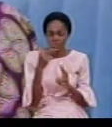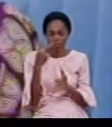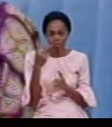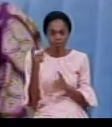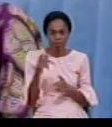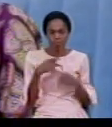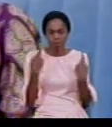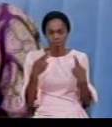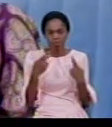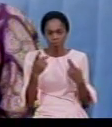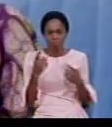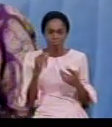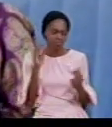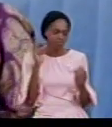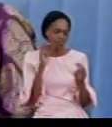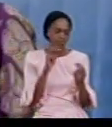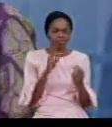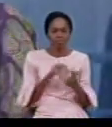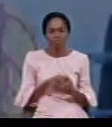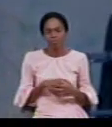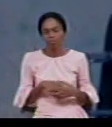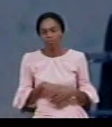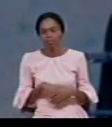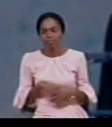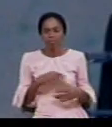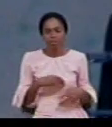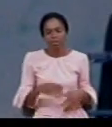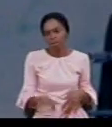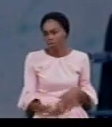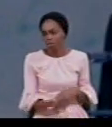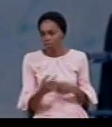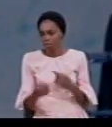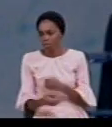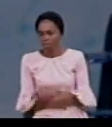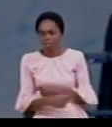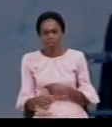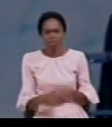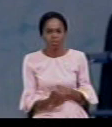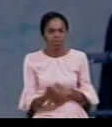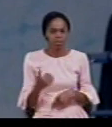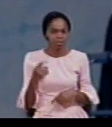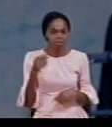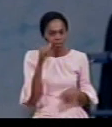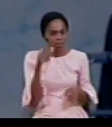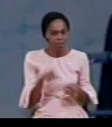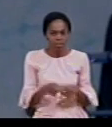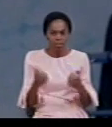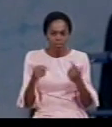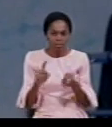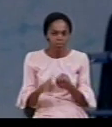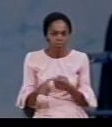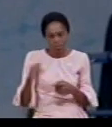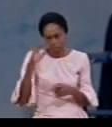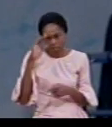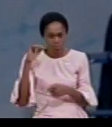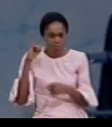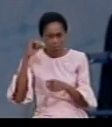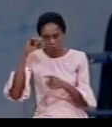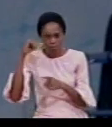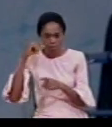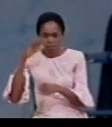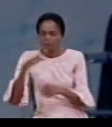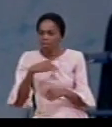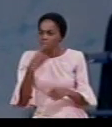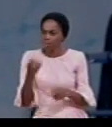So another day again, another sister came to me. She invited me. She said, sister, come over. I